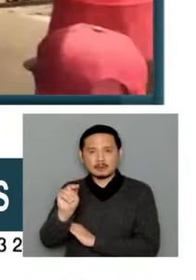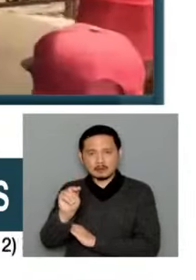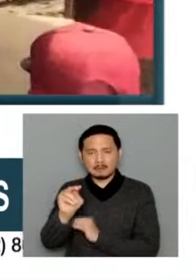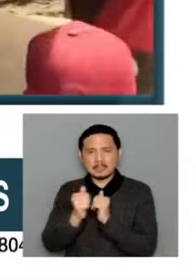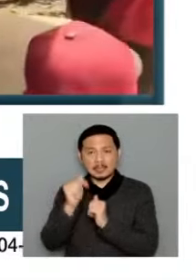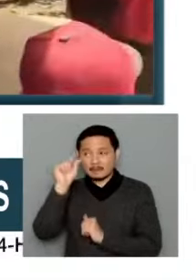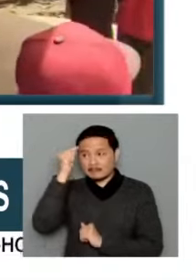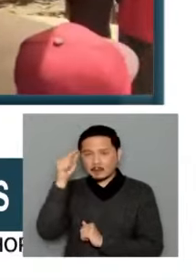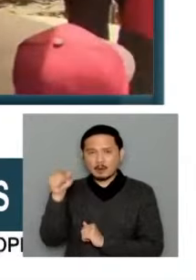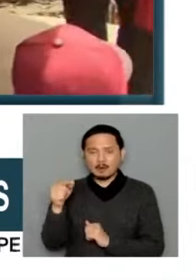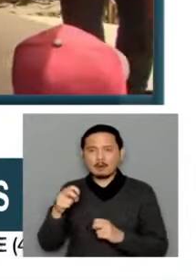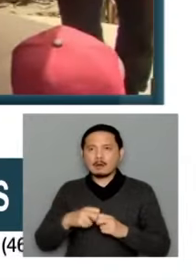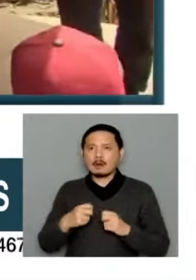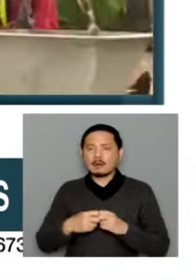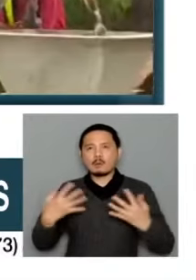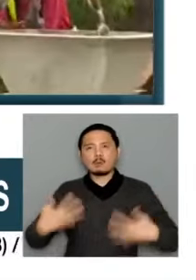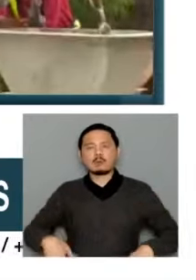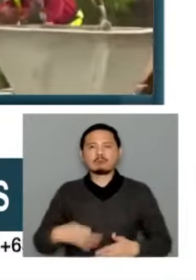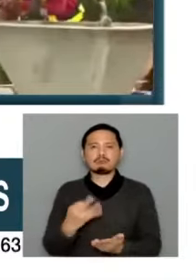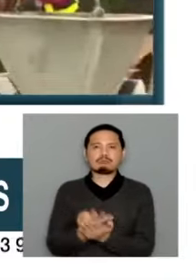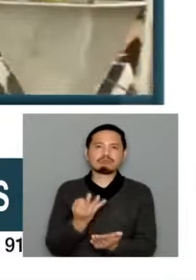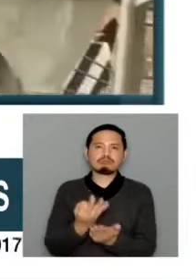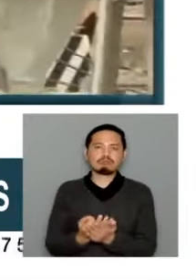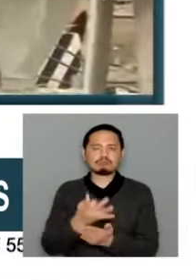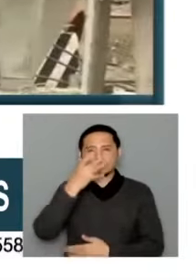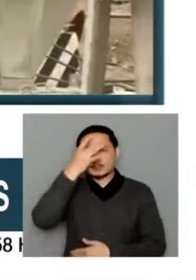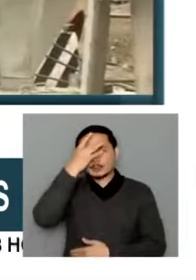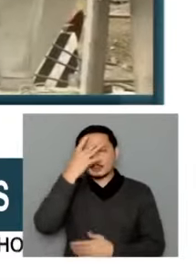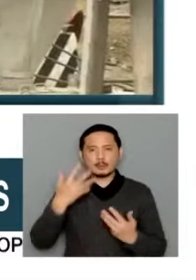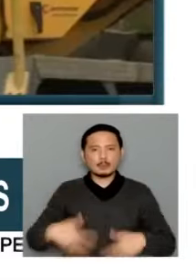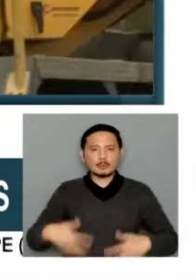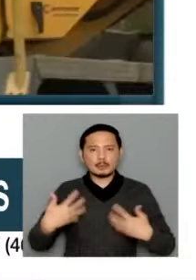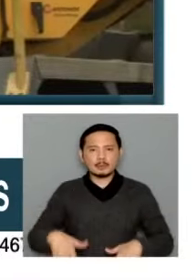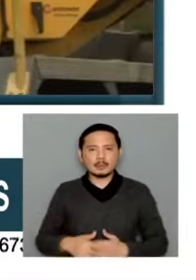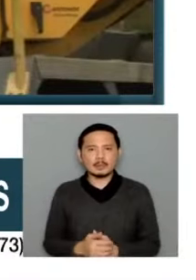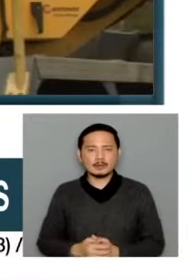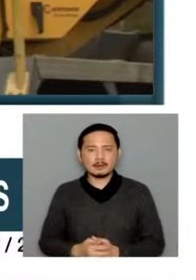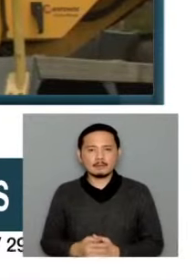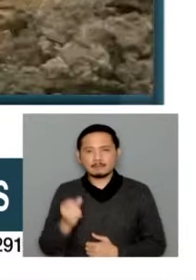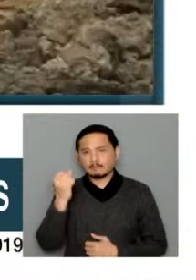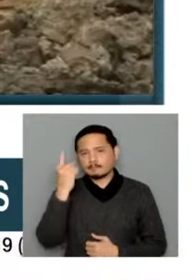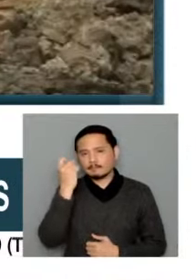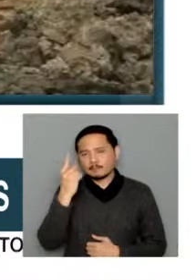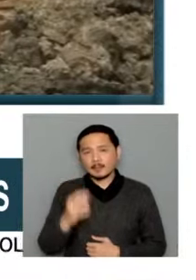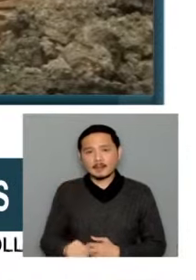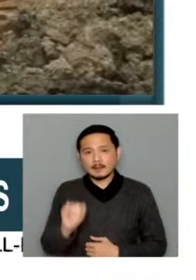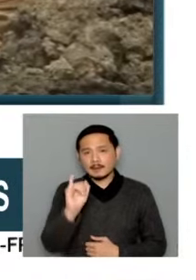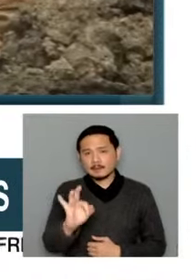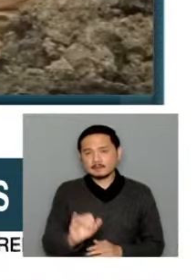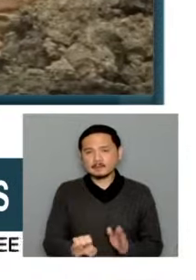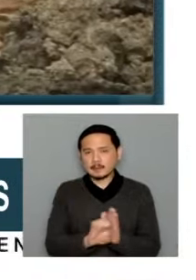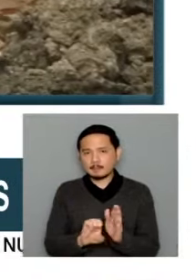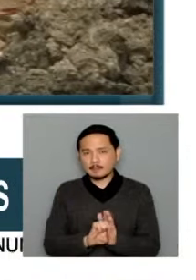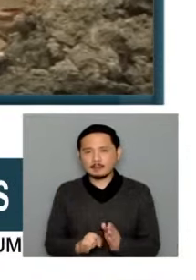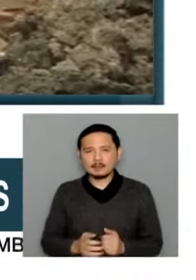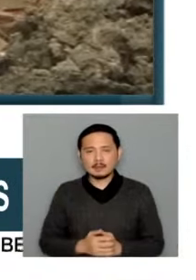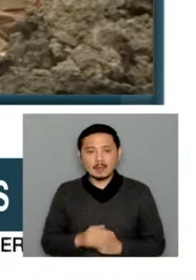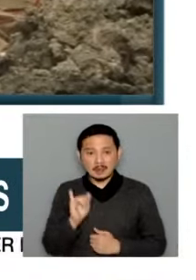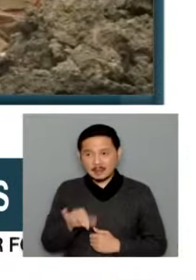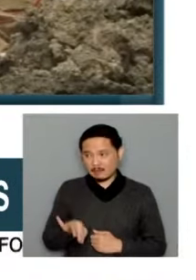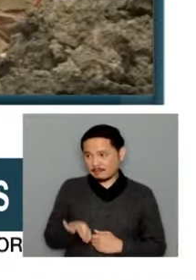fiscal problems. If there is a way to minimize the contribution, the pay